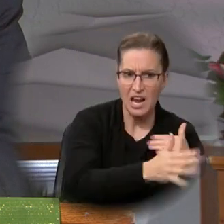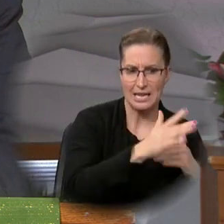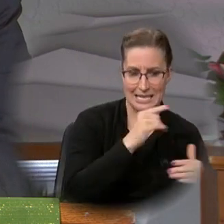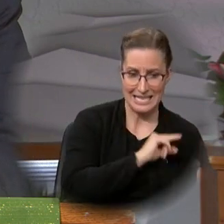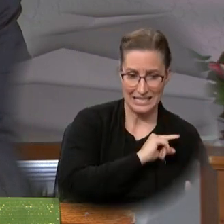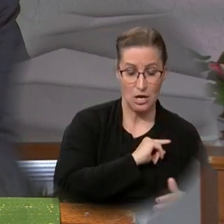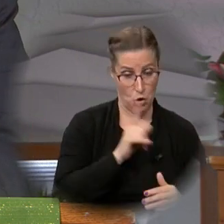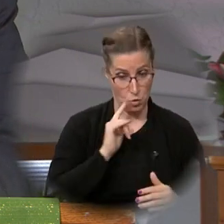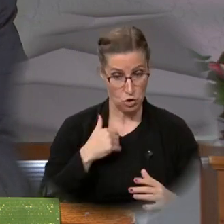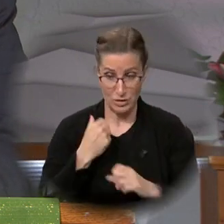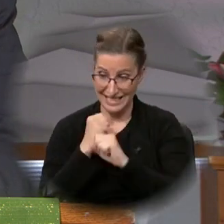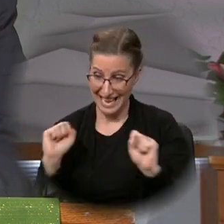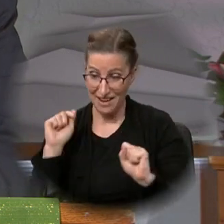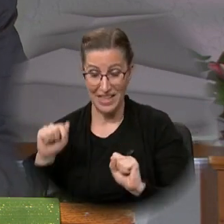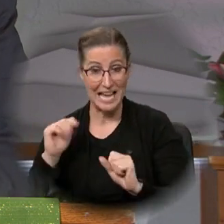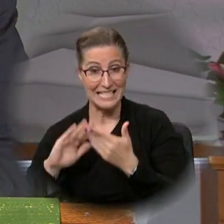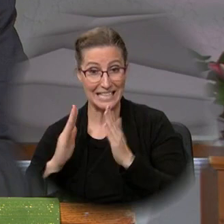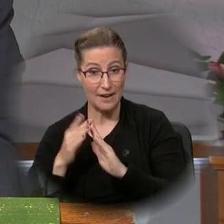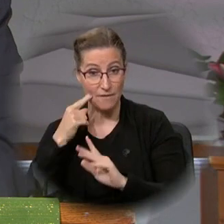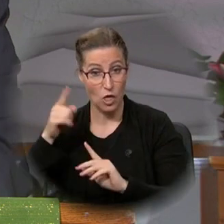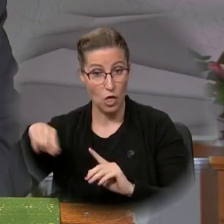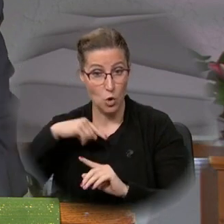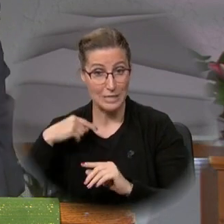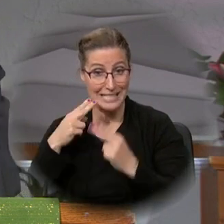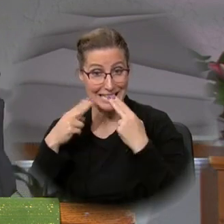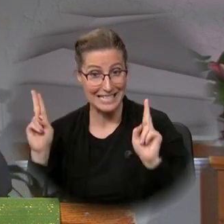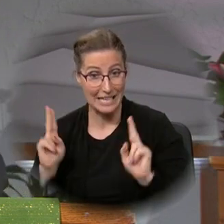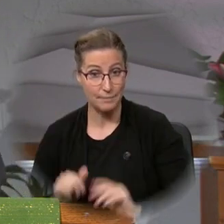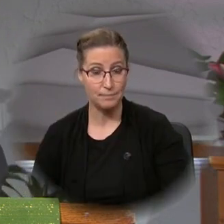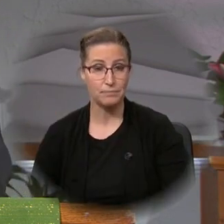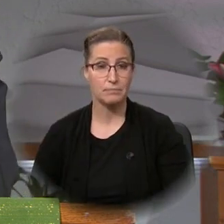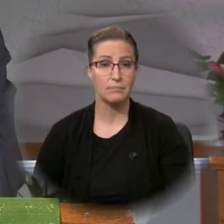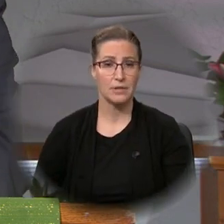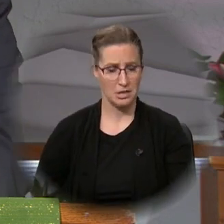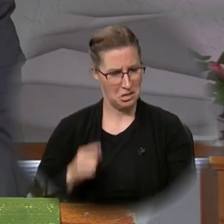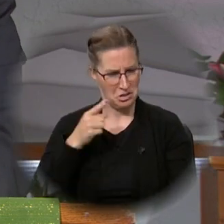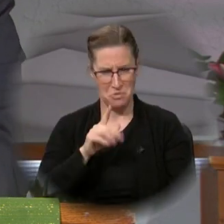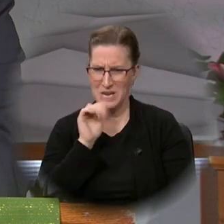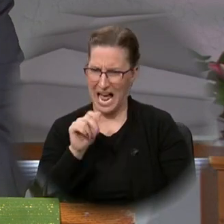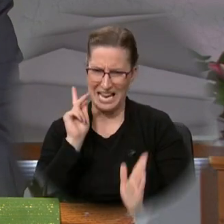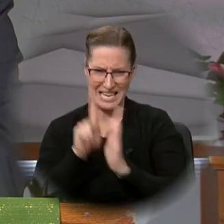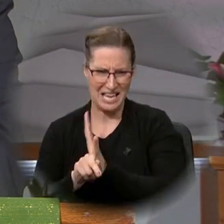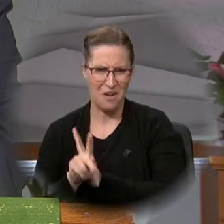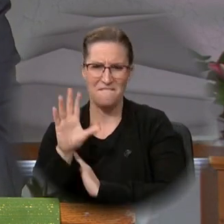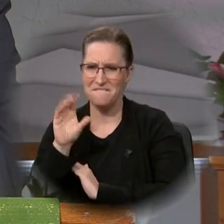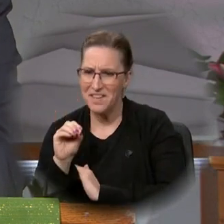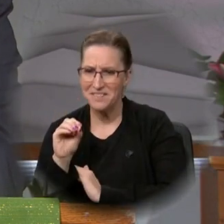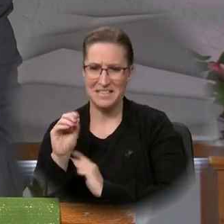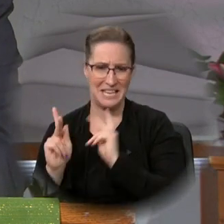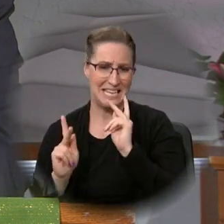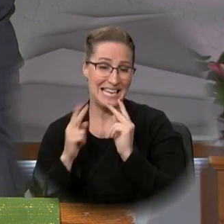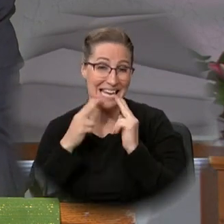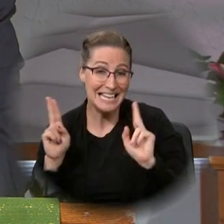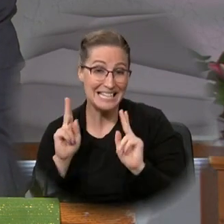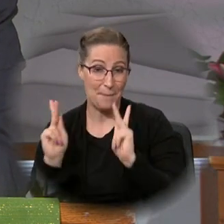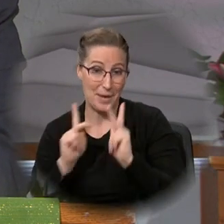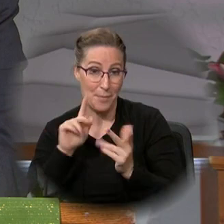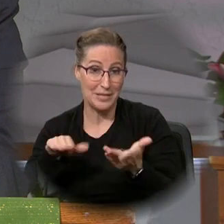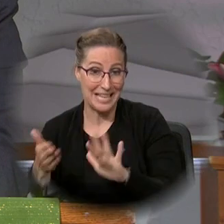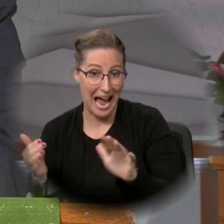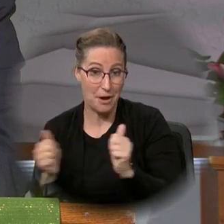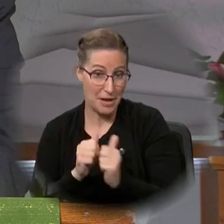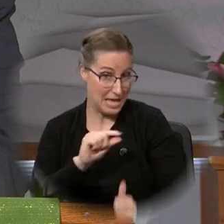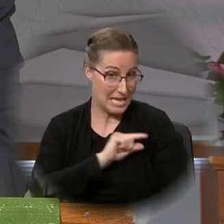of the 50 innocent people within it? Far be it from you to do such a thing, to make the innocent die with the